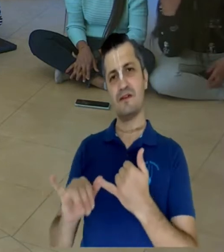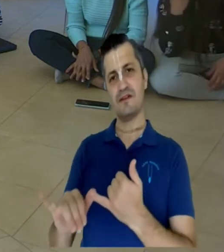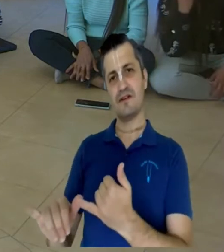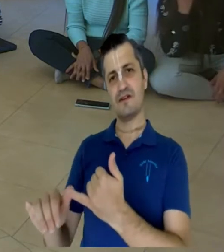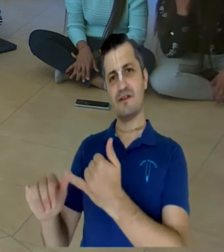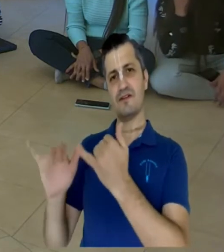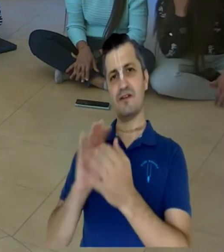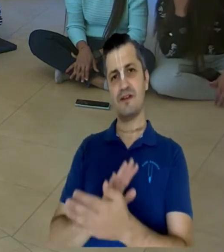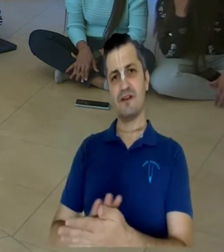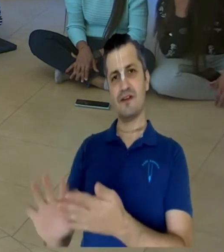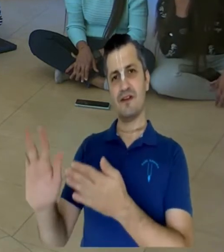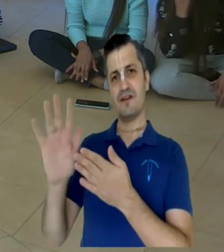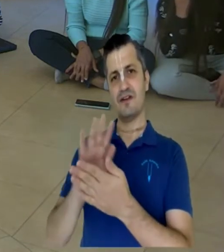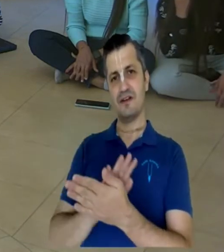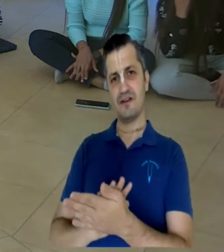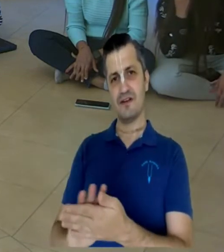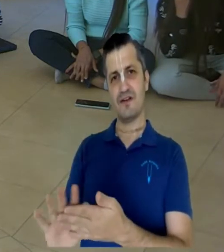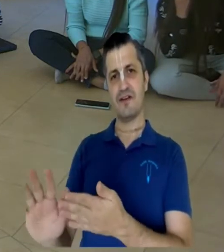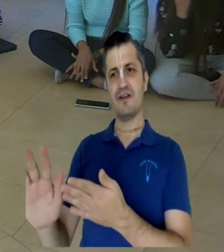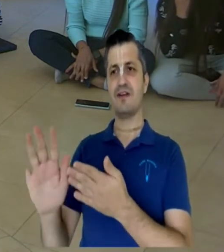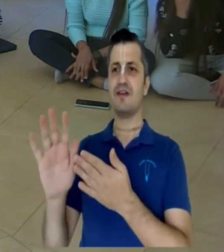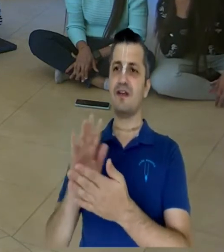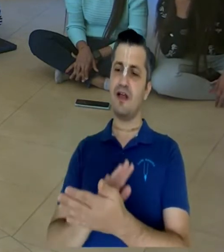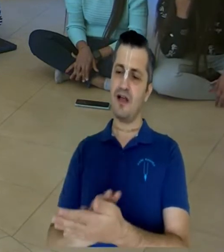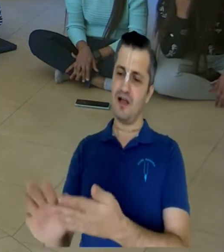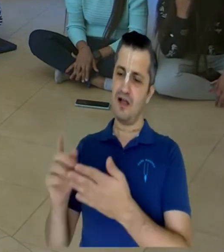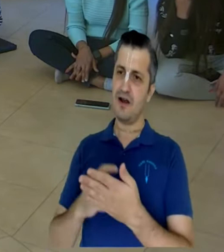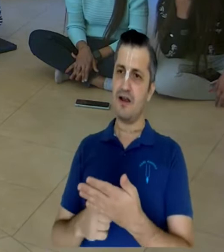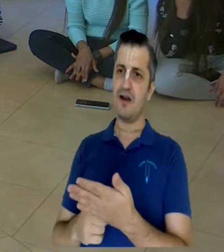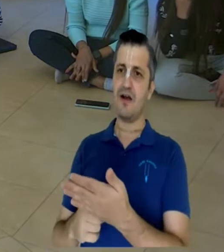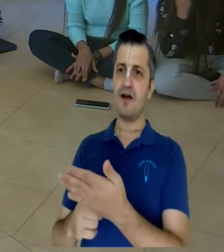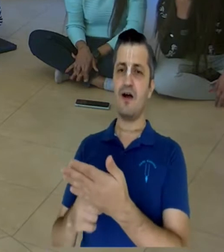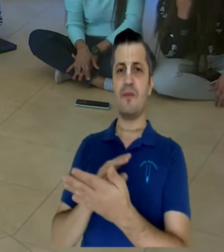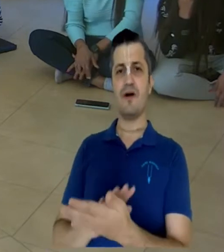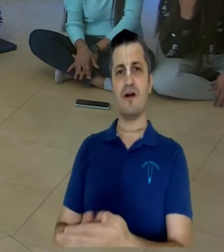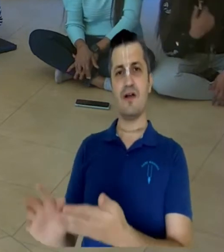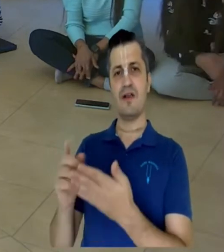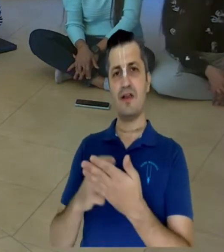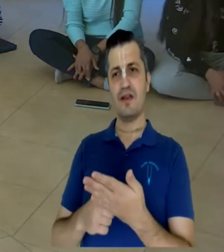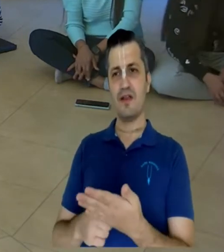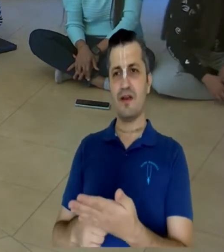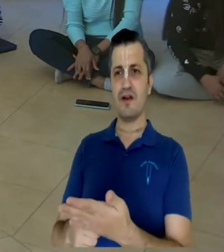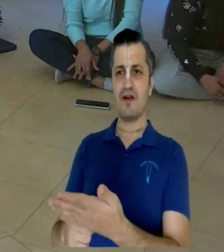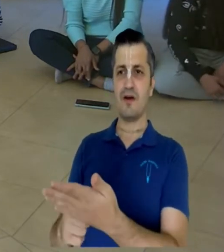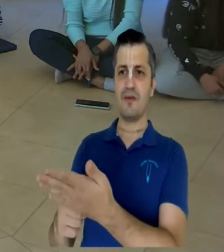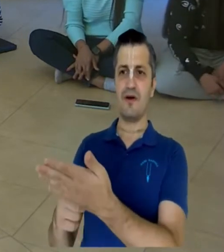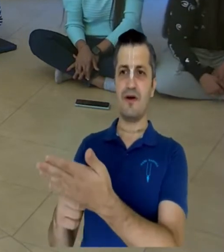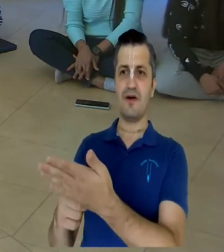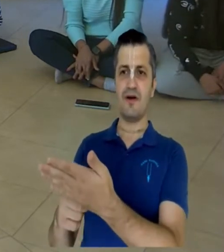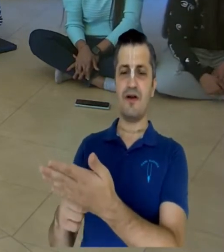Krishna Krishna Hare Hare Hare Rama